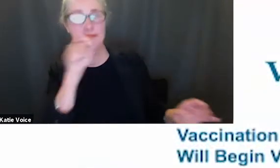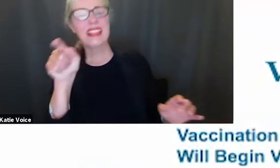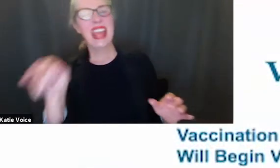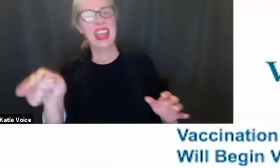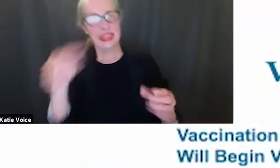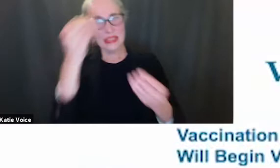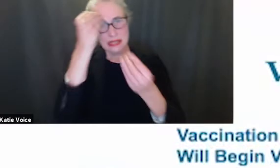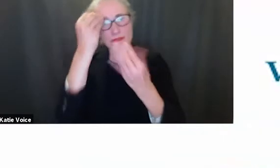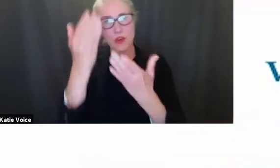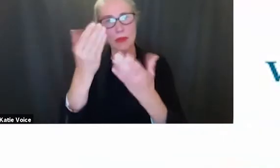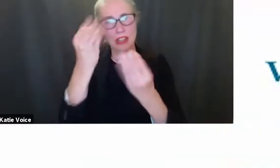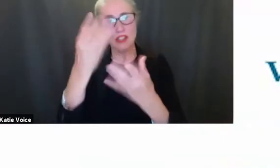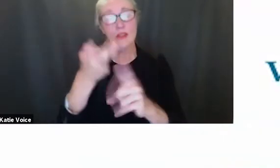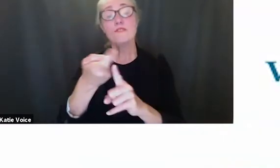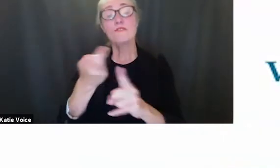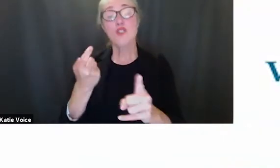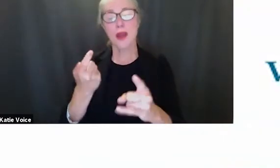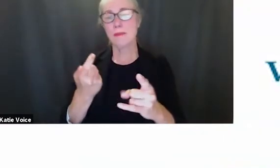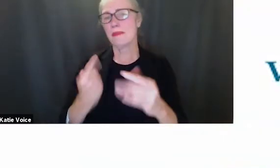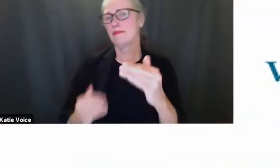Next slide, please.